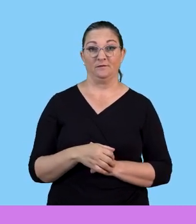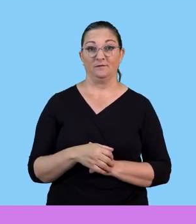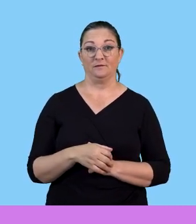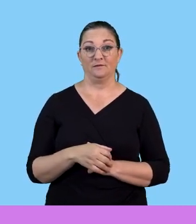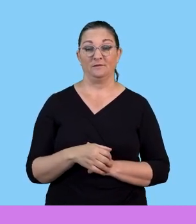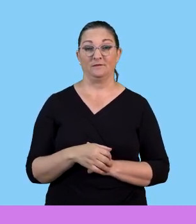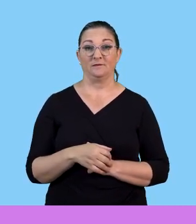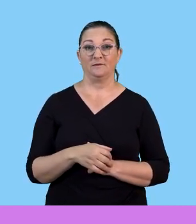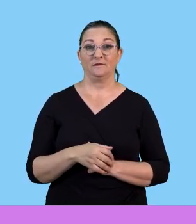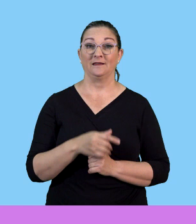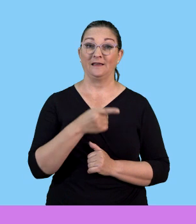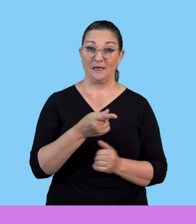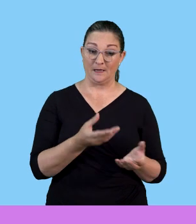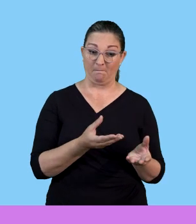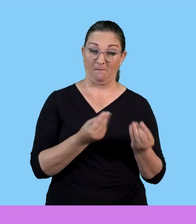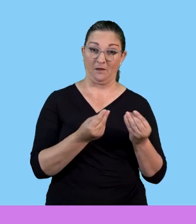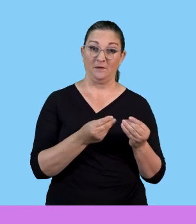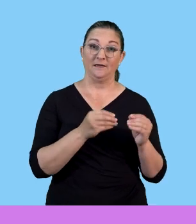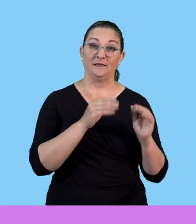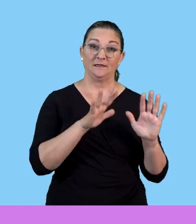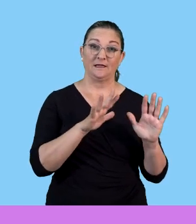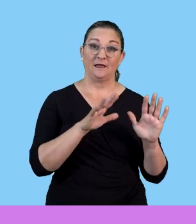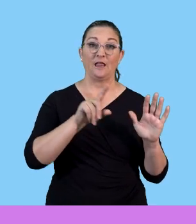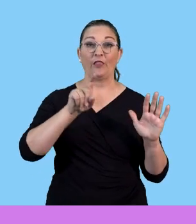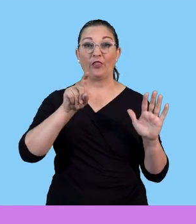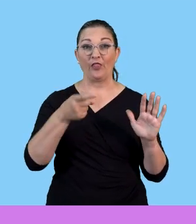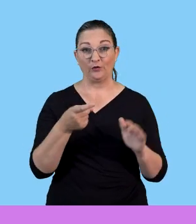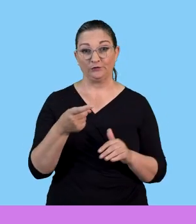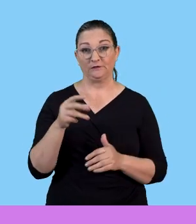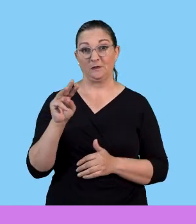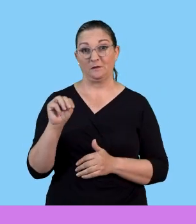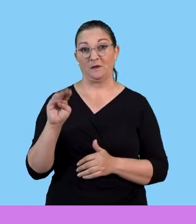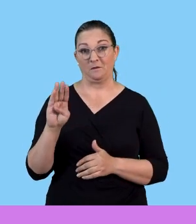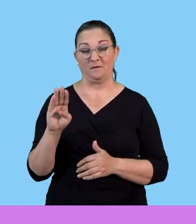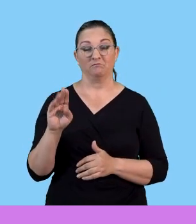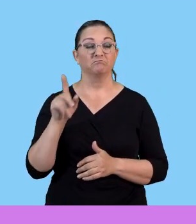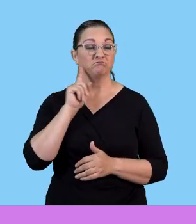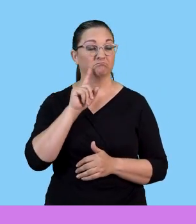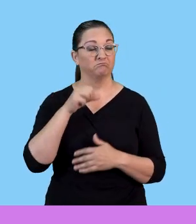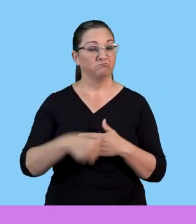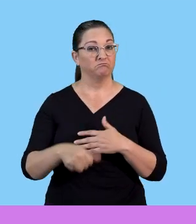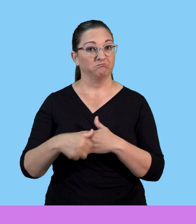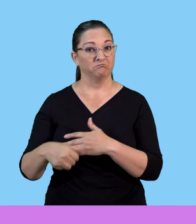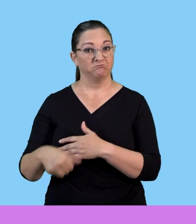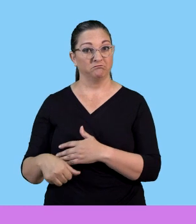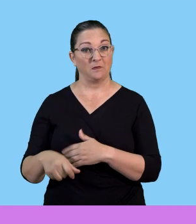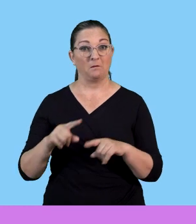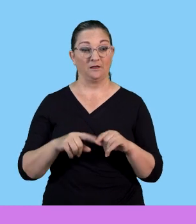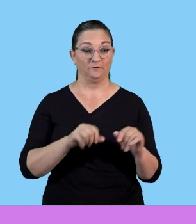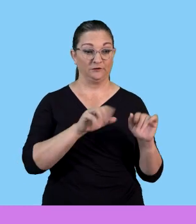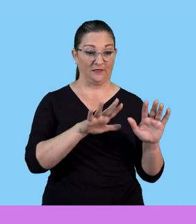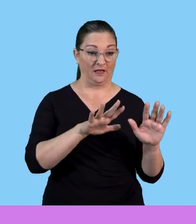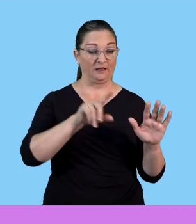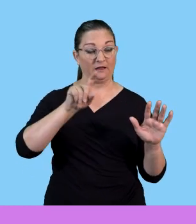So he receives 10,000 megabytes every month.